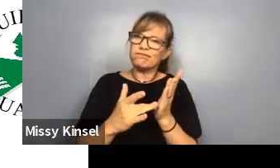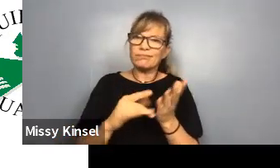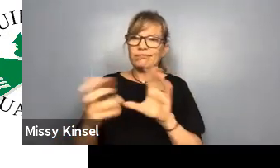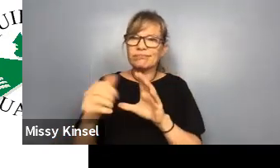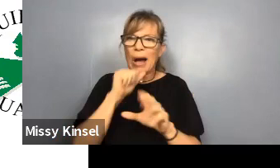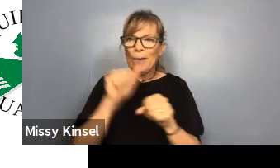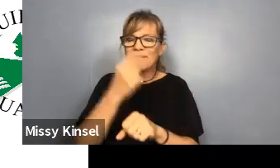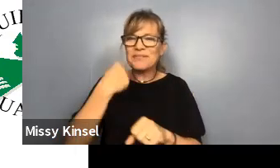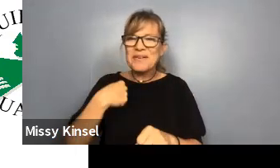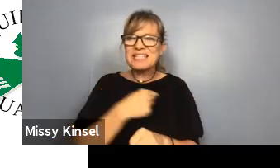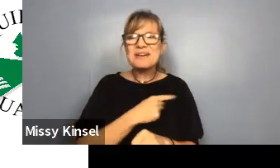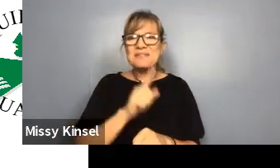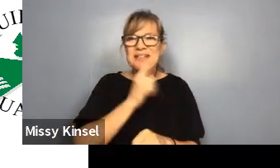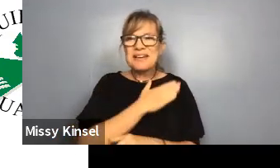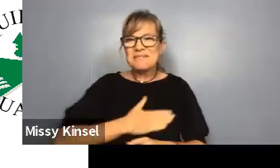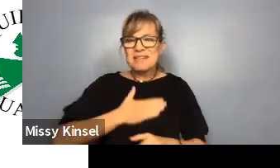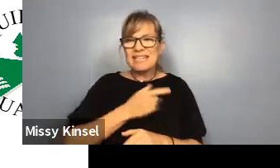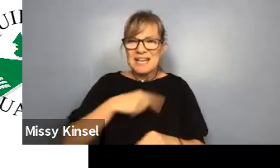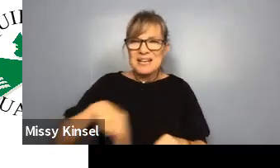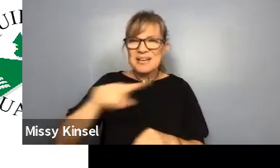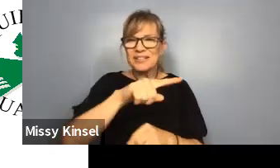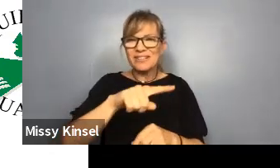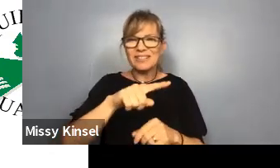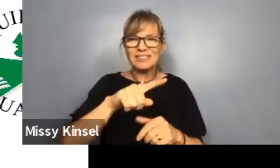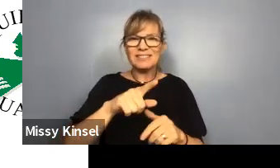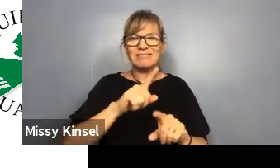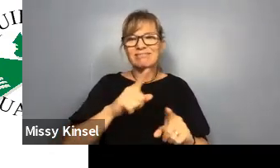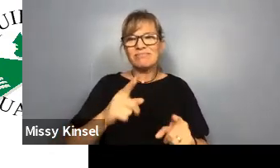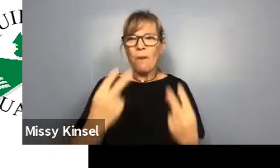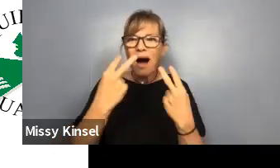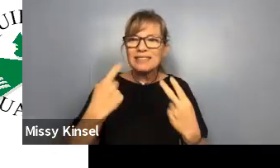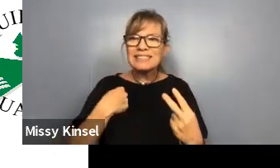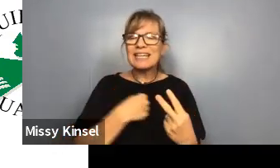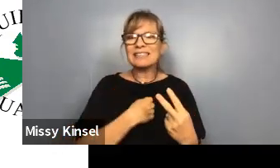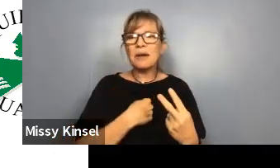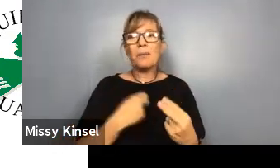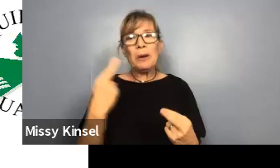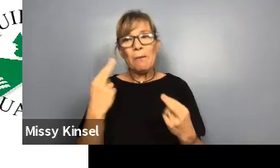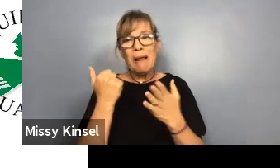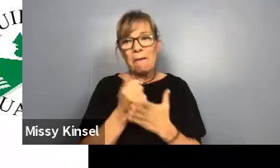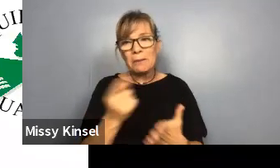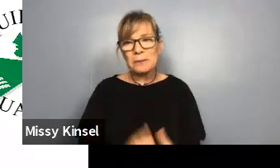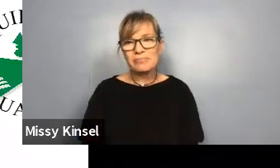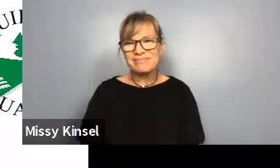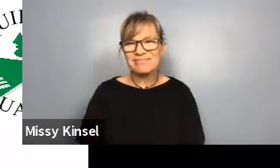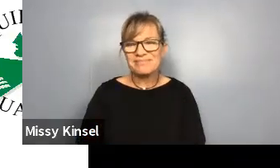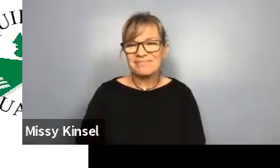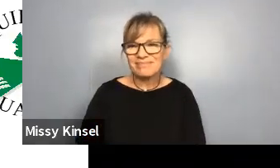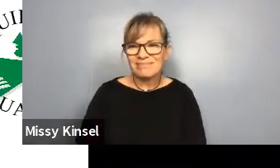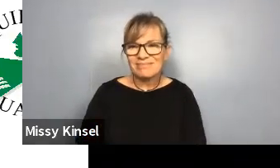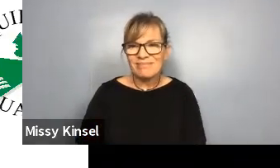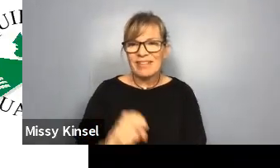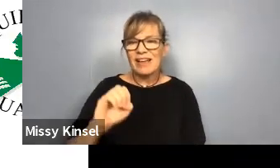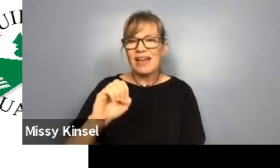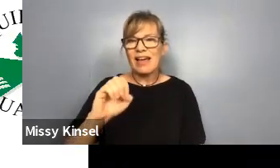us. So we really appreciate everybody attending, and we hope it was helpful. I'm going to jump